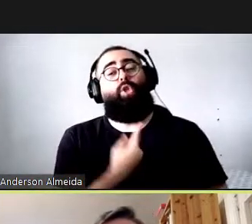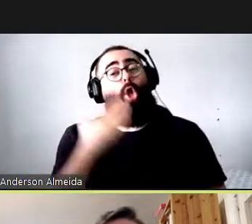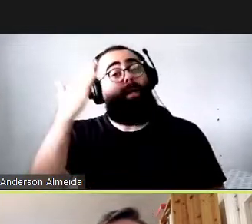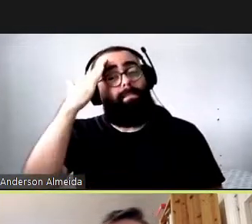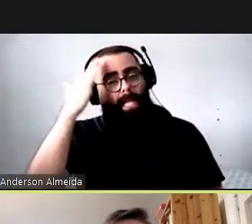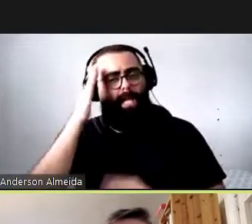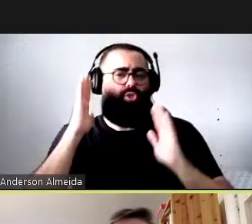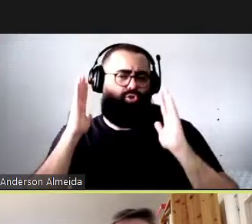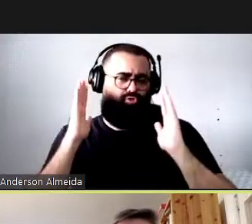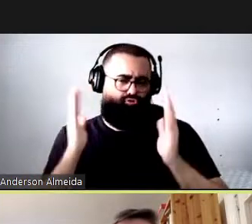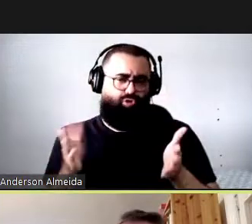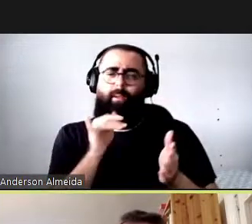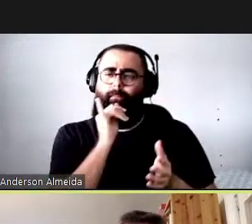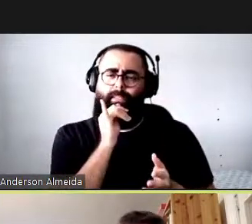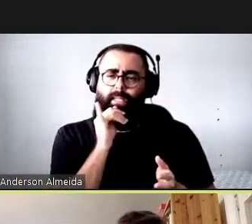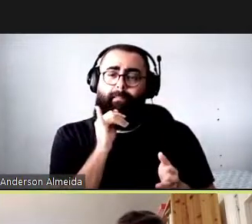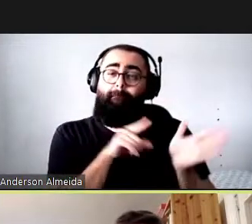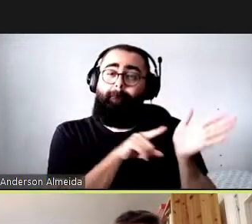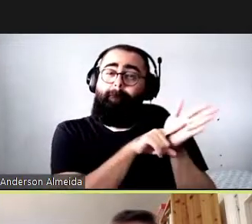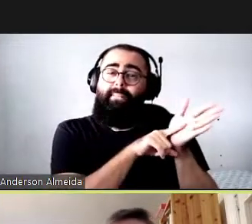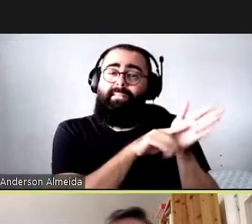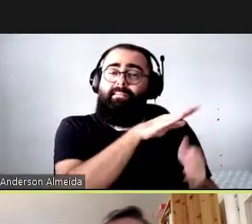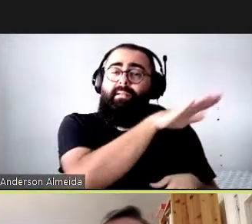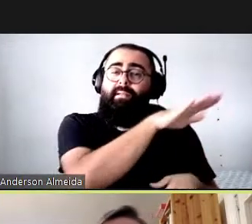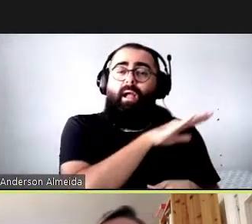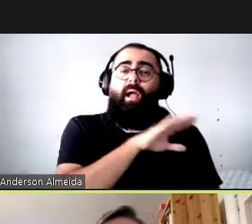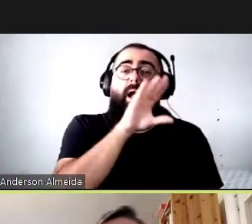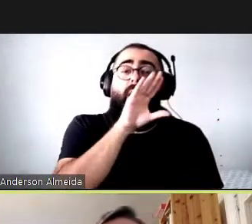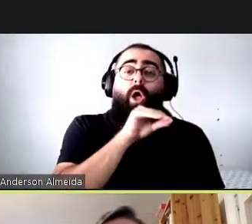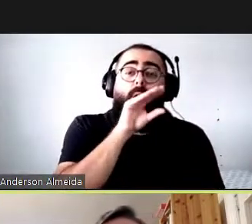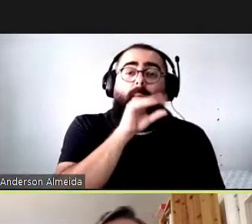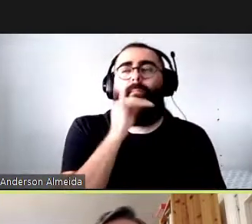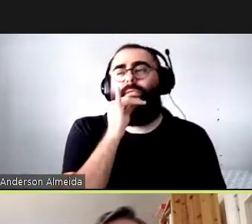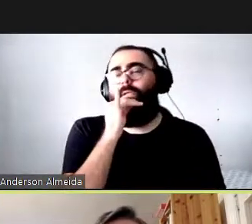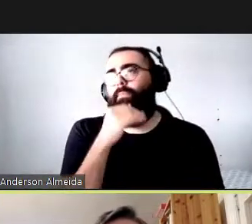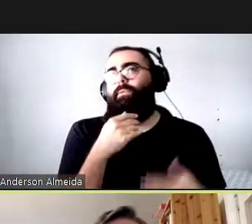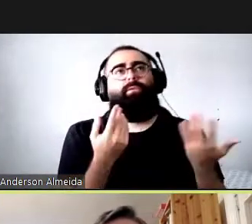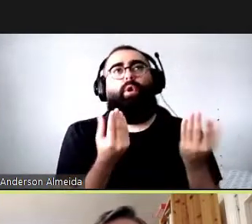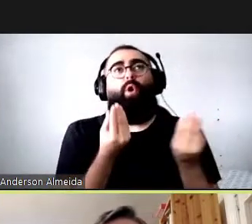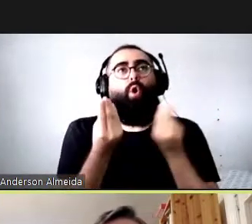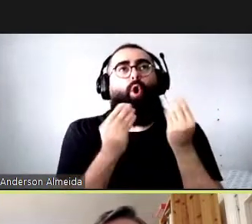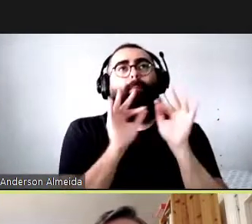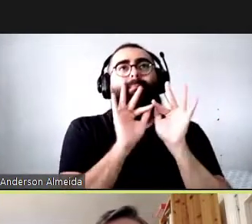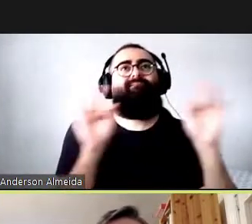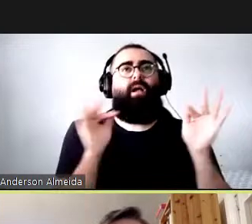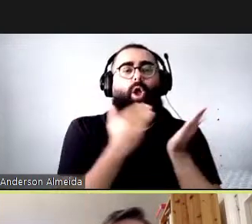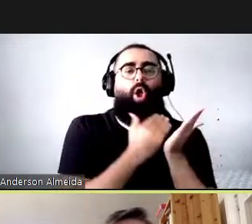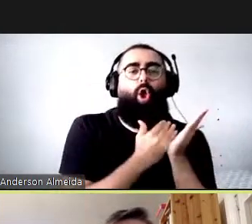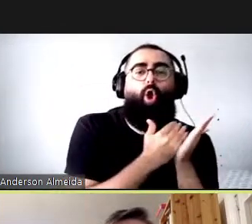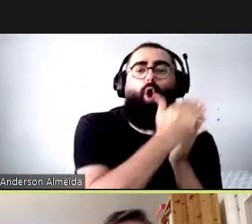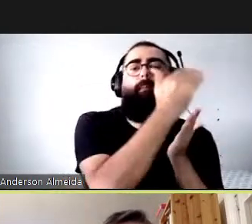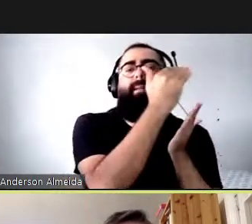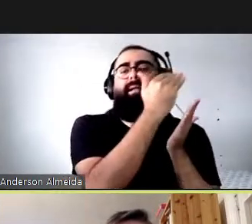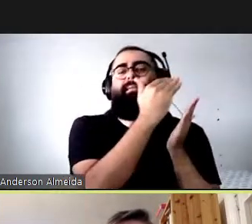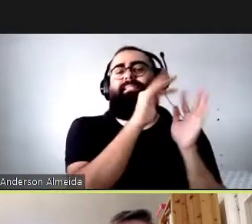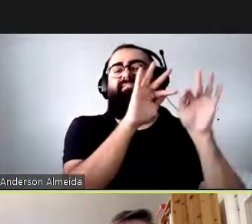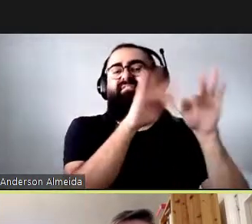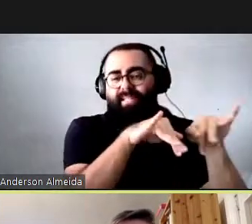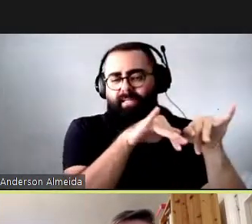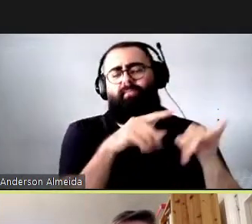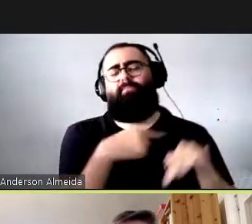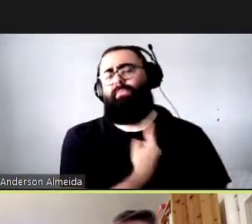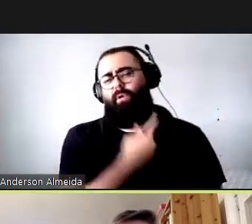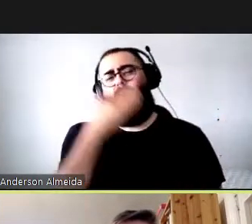how we indicate things like beginnings and ends of phrases. We understand pretty well